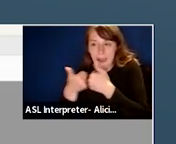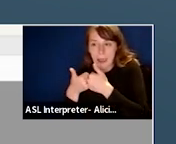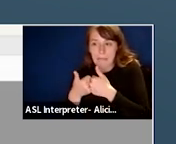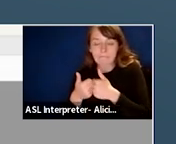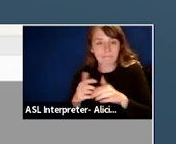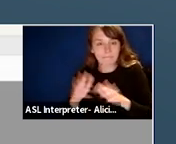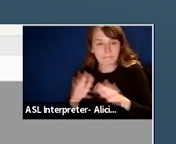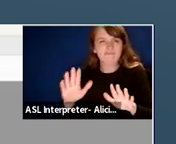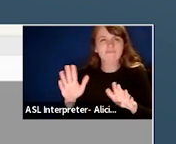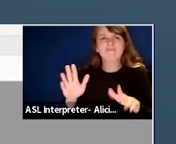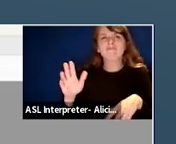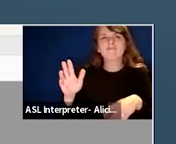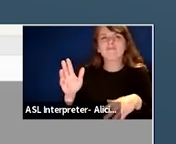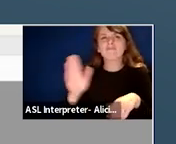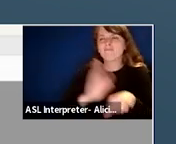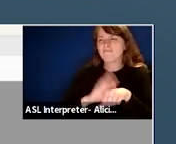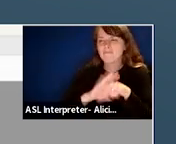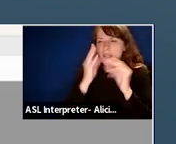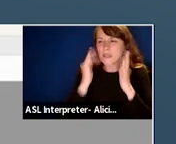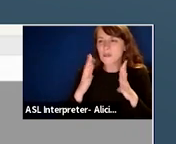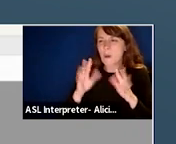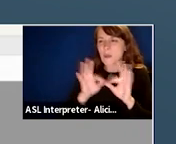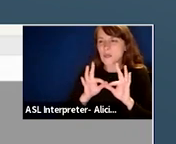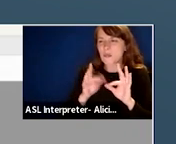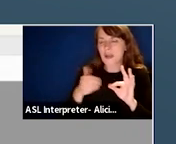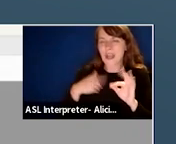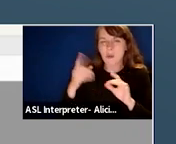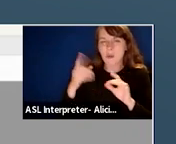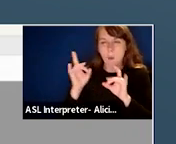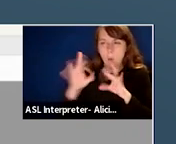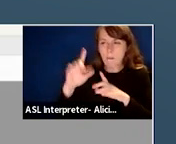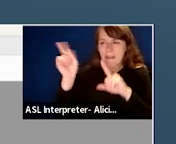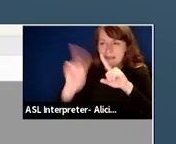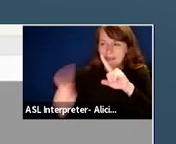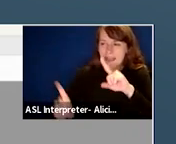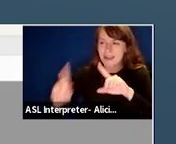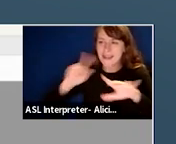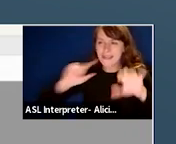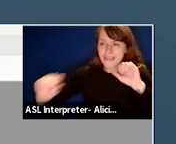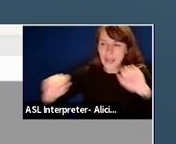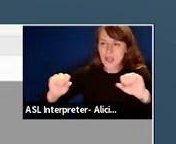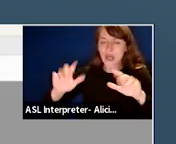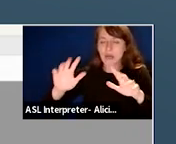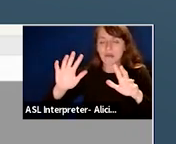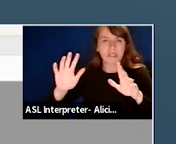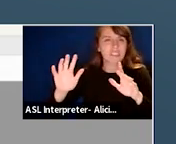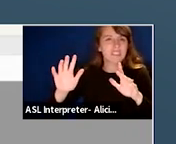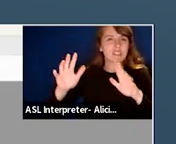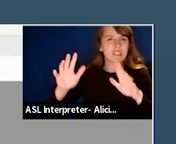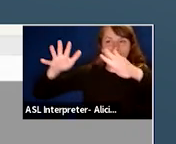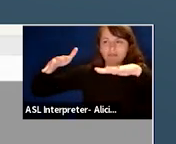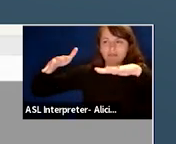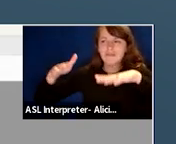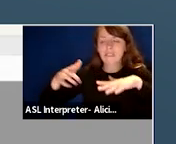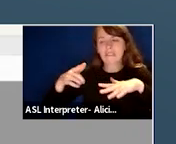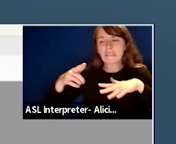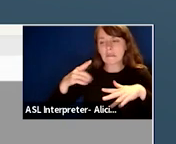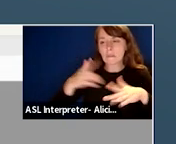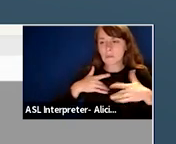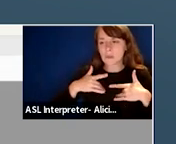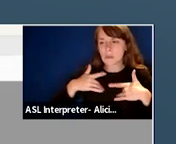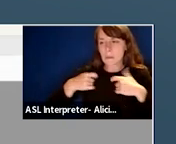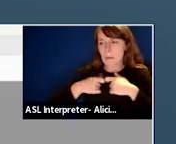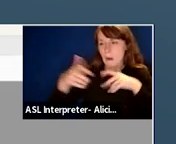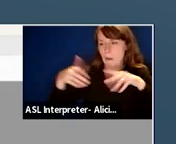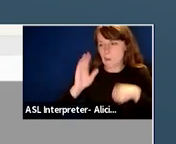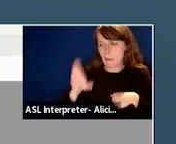As Councillor Debs said, I'm the executive director of All Out Adventures. We're a nonprofit based right here in Northampton. We're on Pleasant